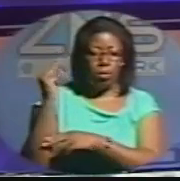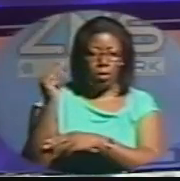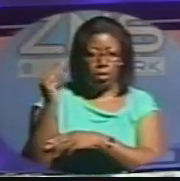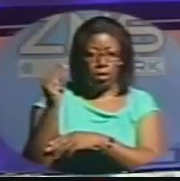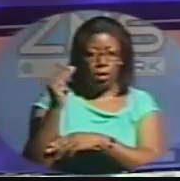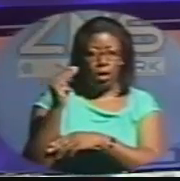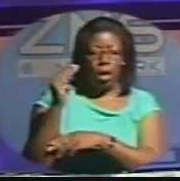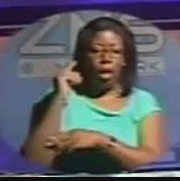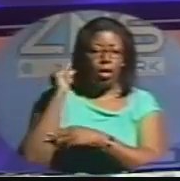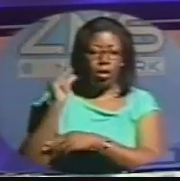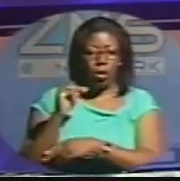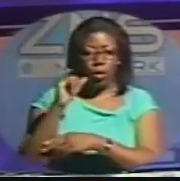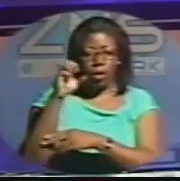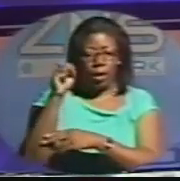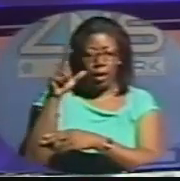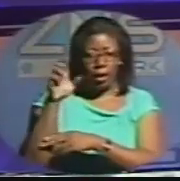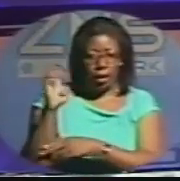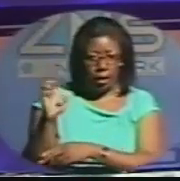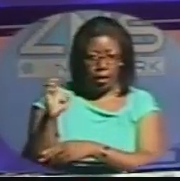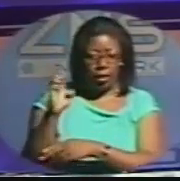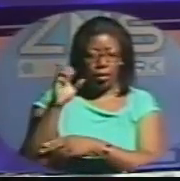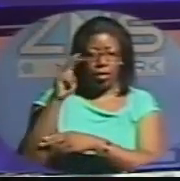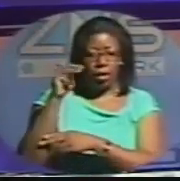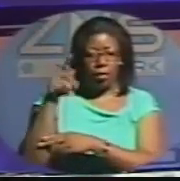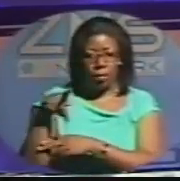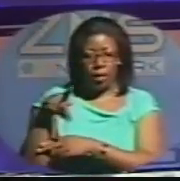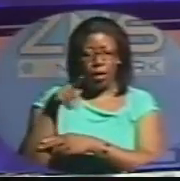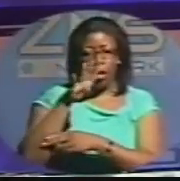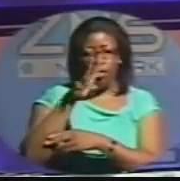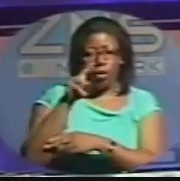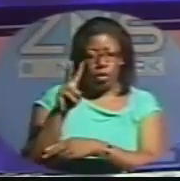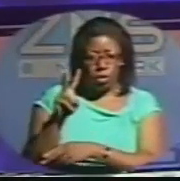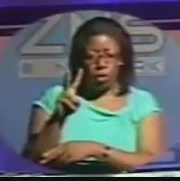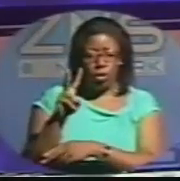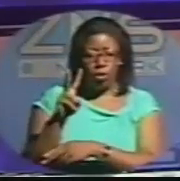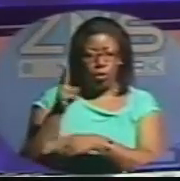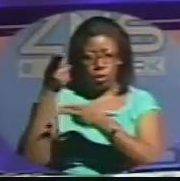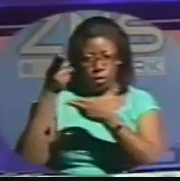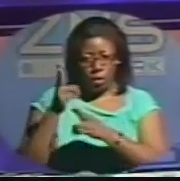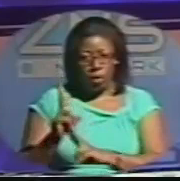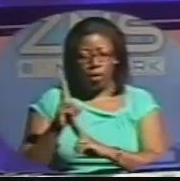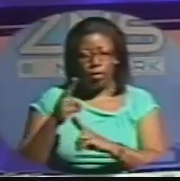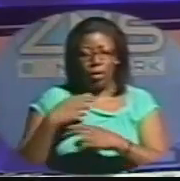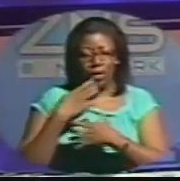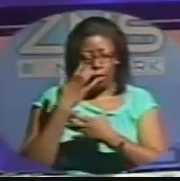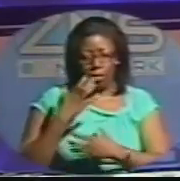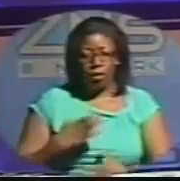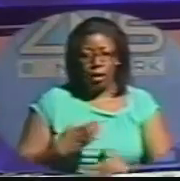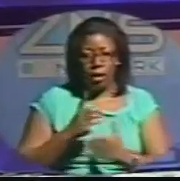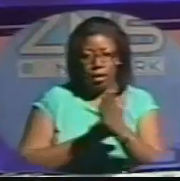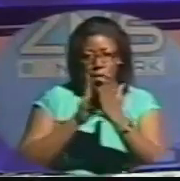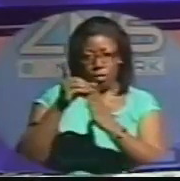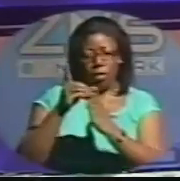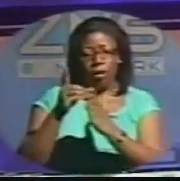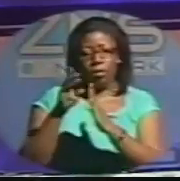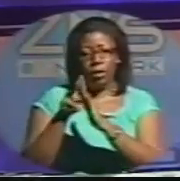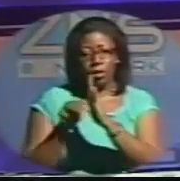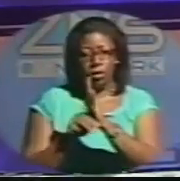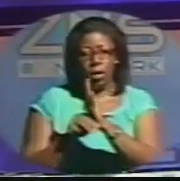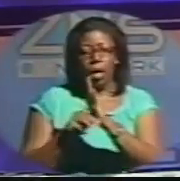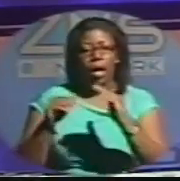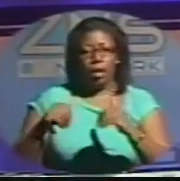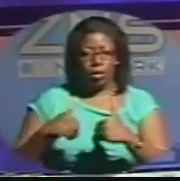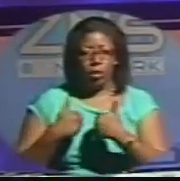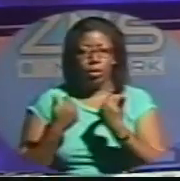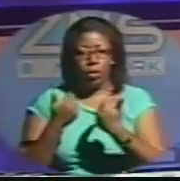MP. Tribute after tribute, the 42-year-old was hailed for his passion and commitment to the development of the youth and